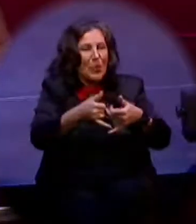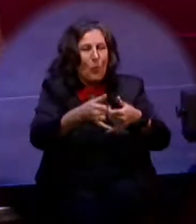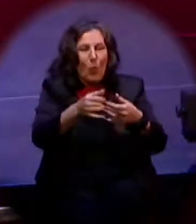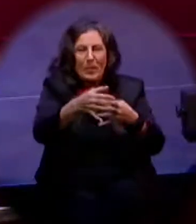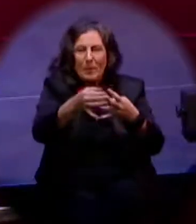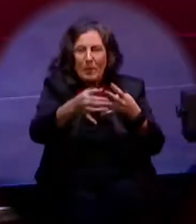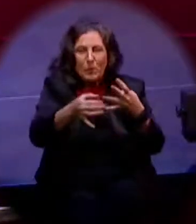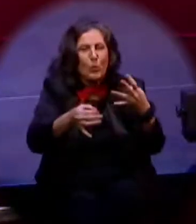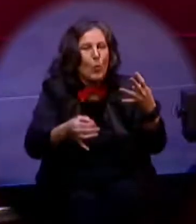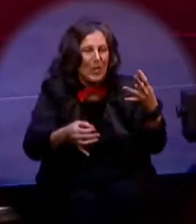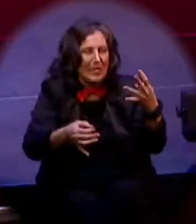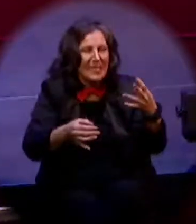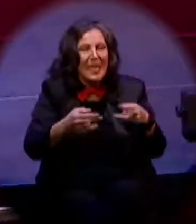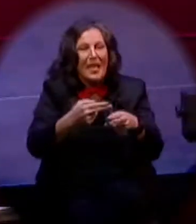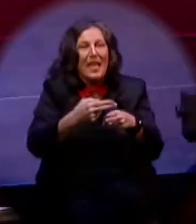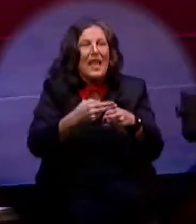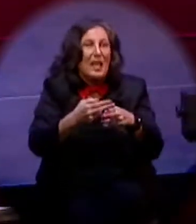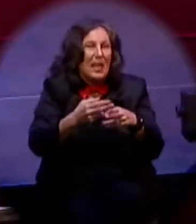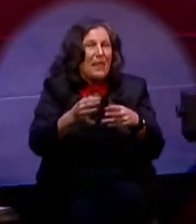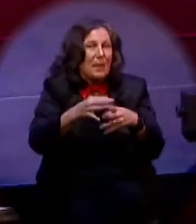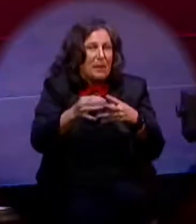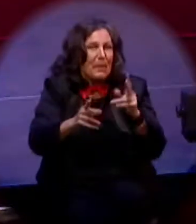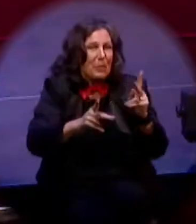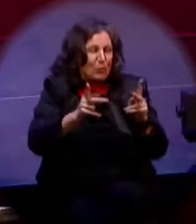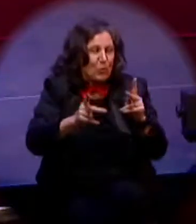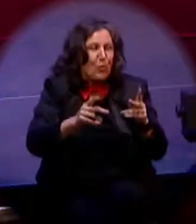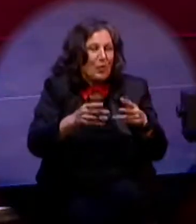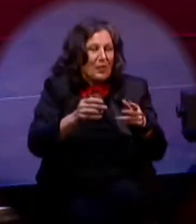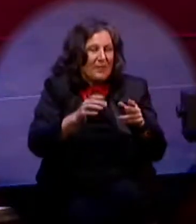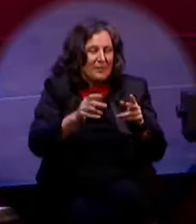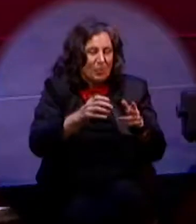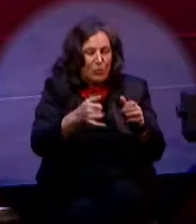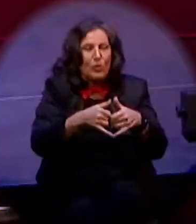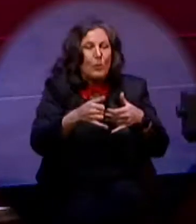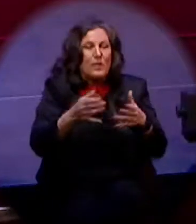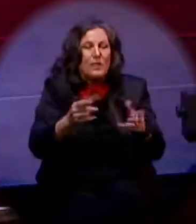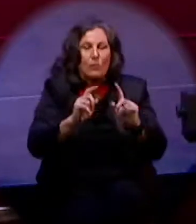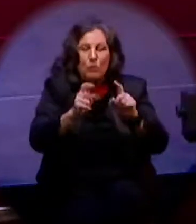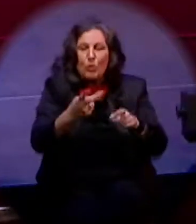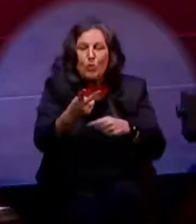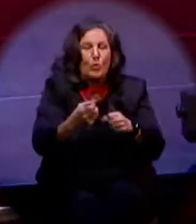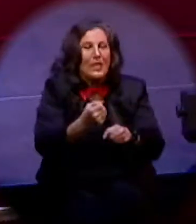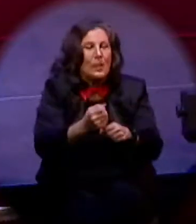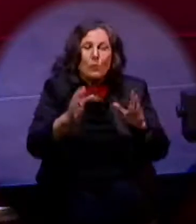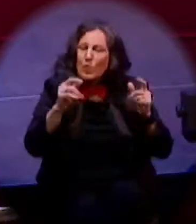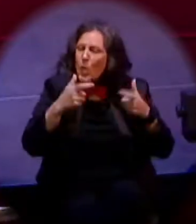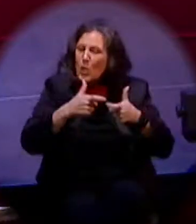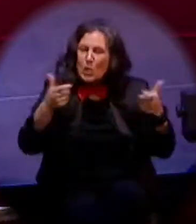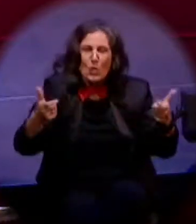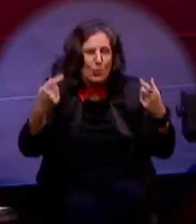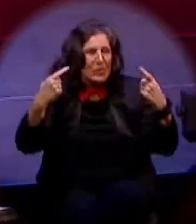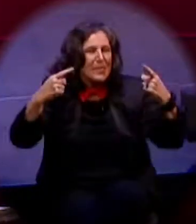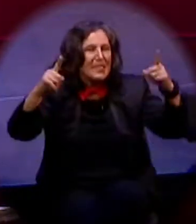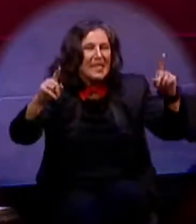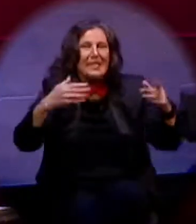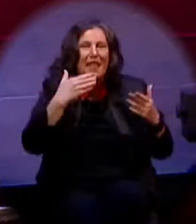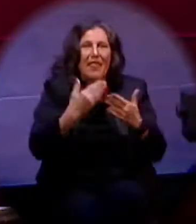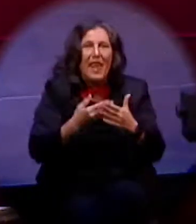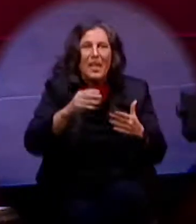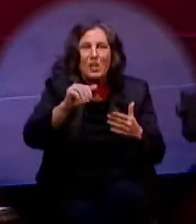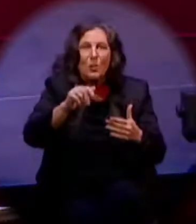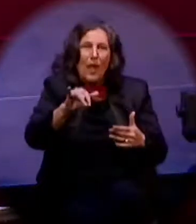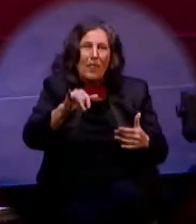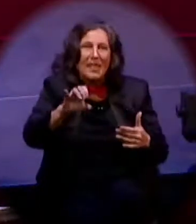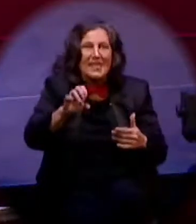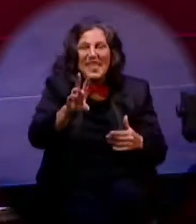Choice. Yes, it is. The Be Free Awards, People's Choice, was introduced 2 years ago and was a huge hit. Yes. Thanks to Elise. And